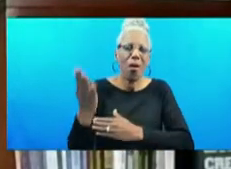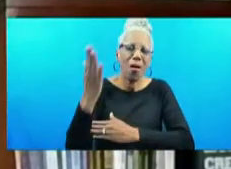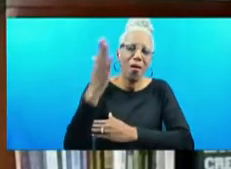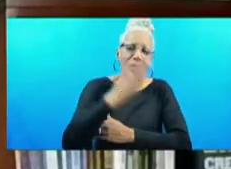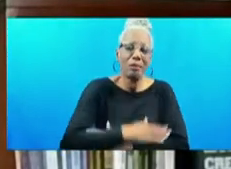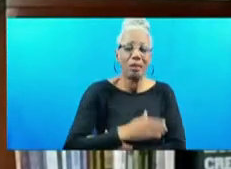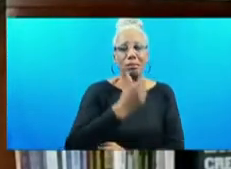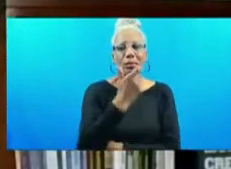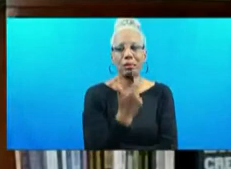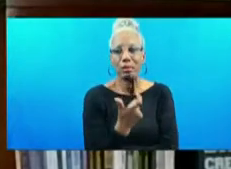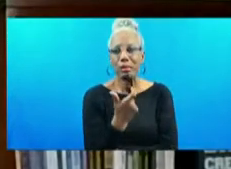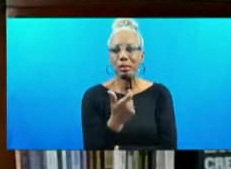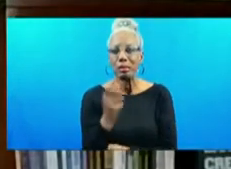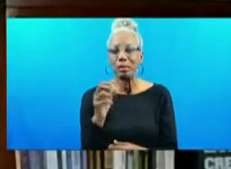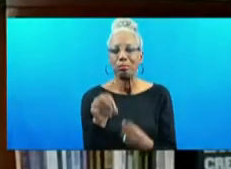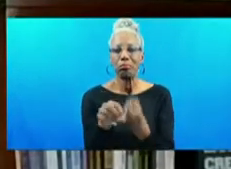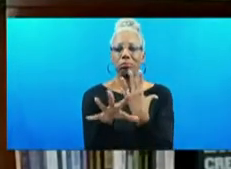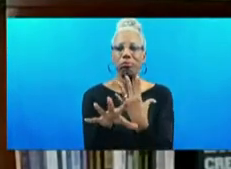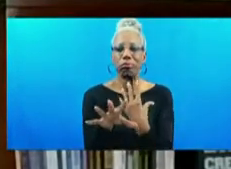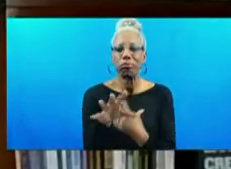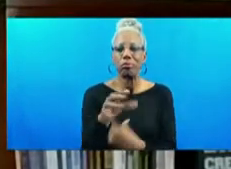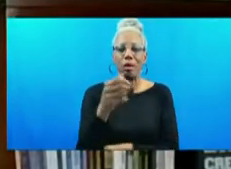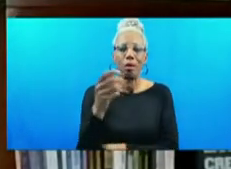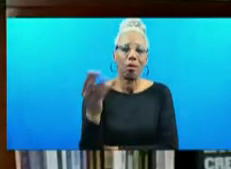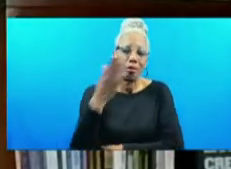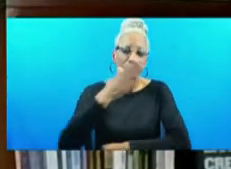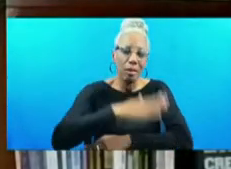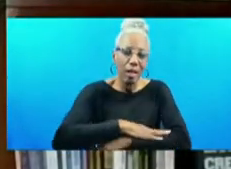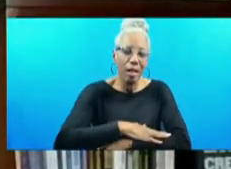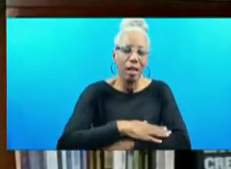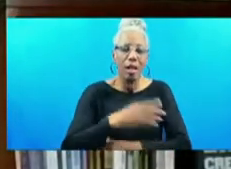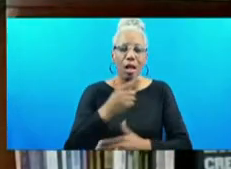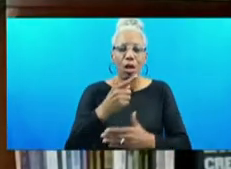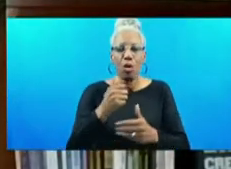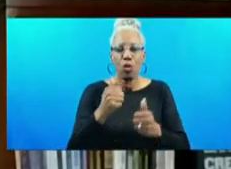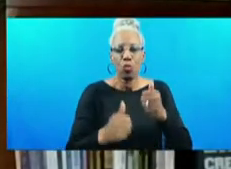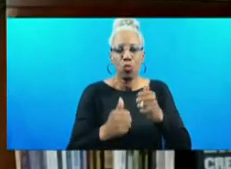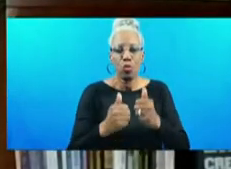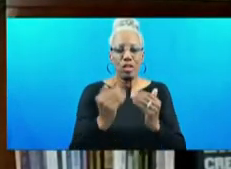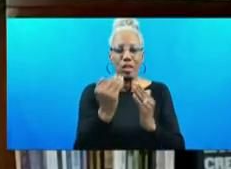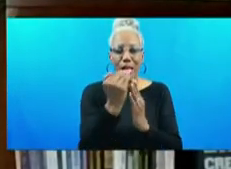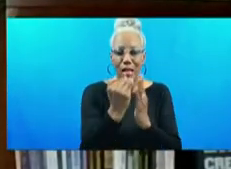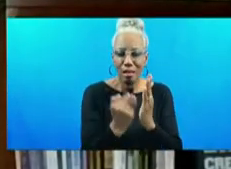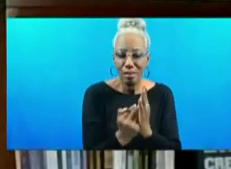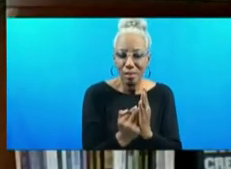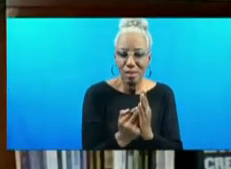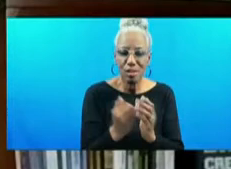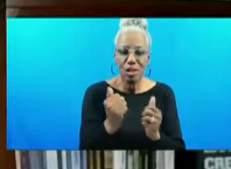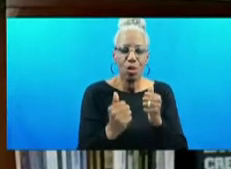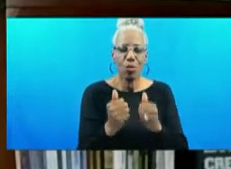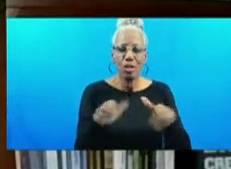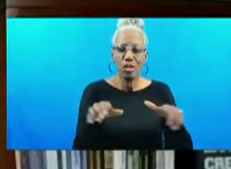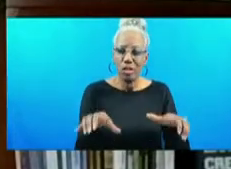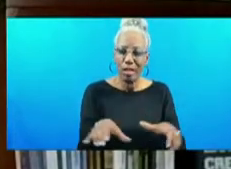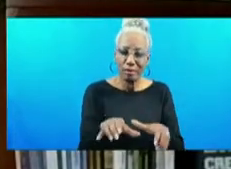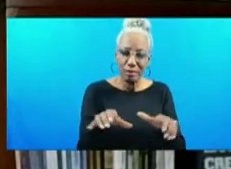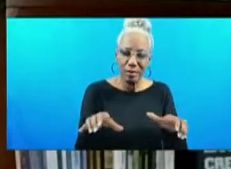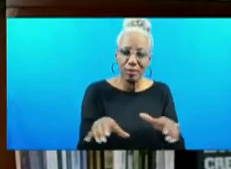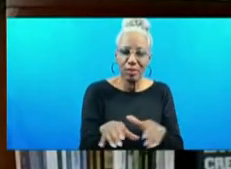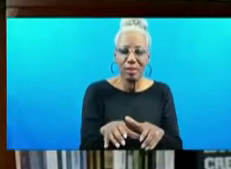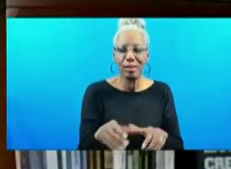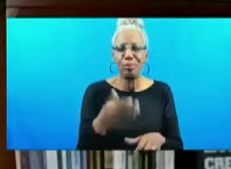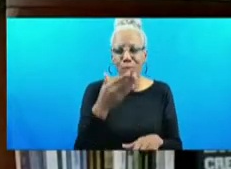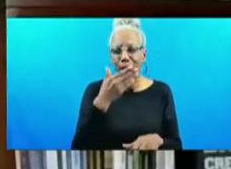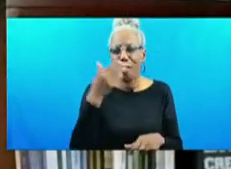interactive types of lessons and enrichment activities within that lesson that does engage the student who's sitting in